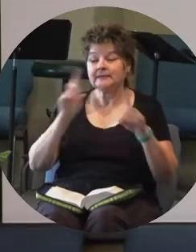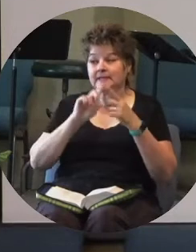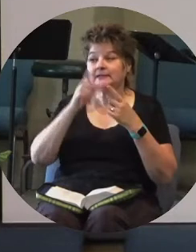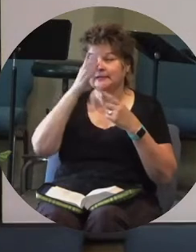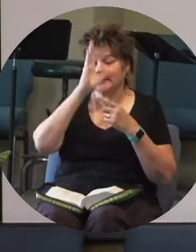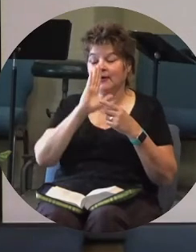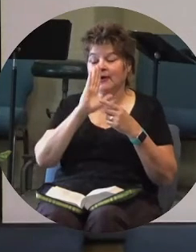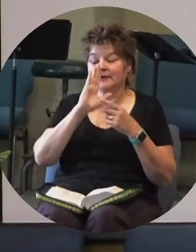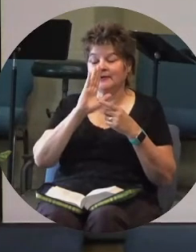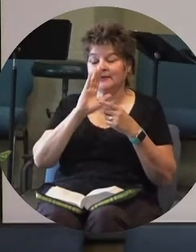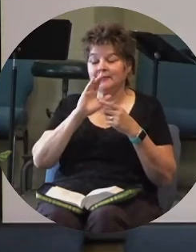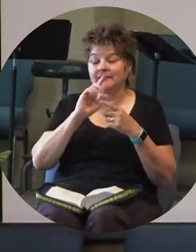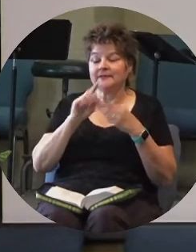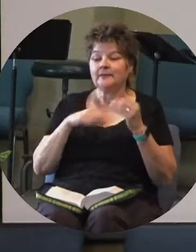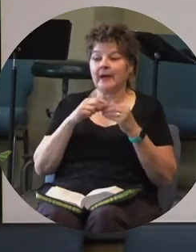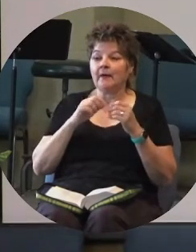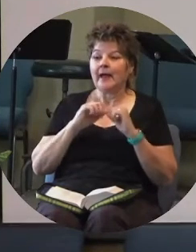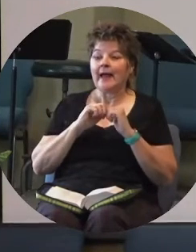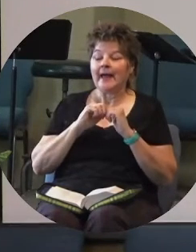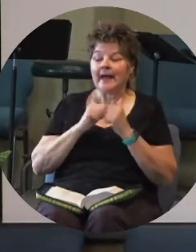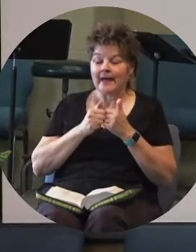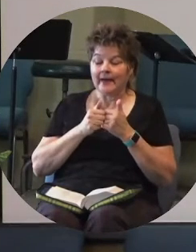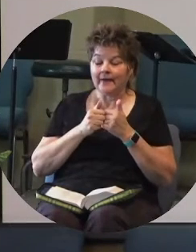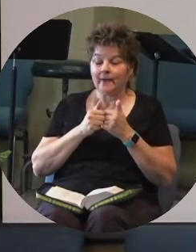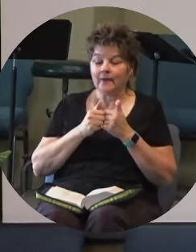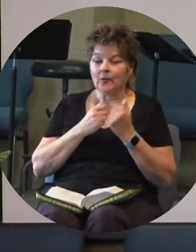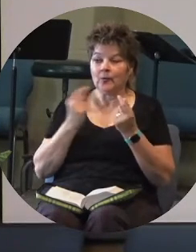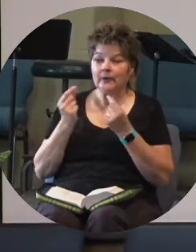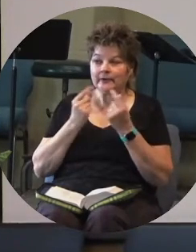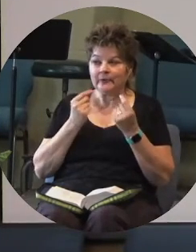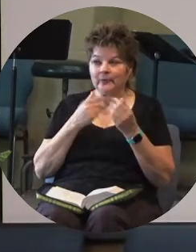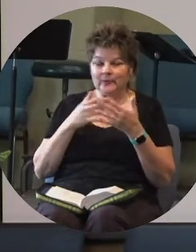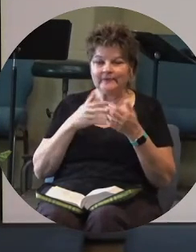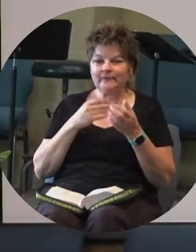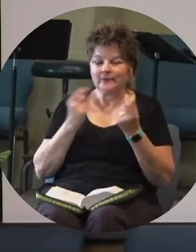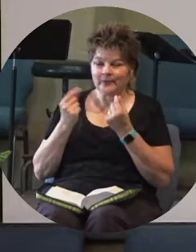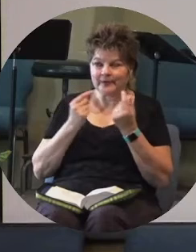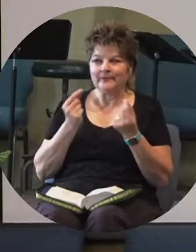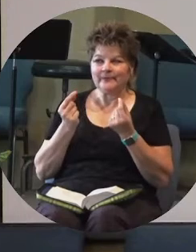But it's about how we do what we do.